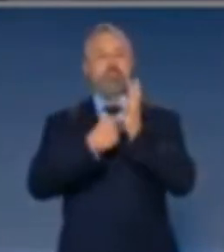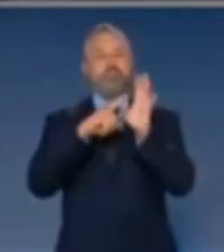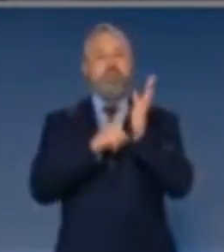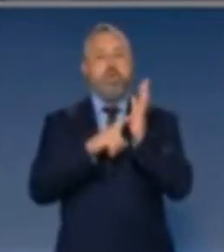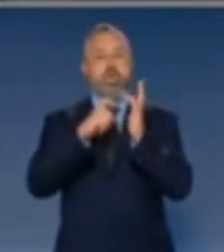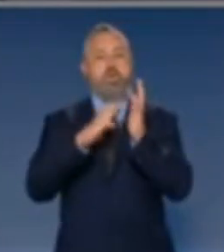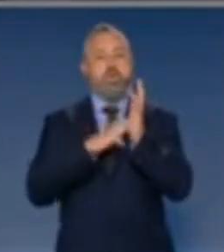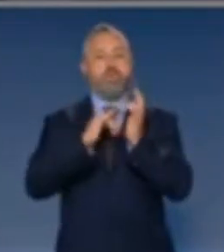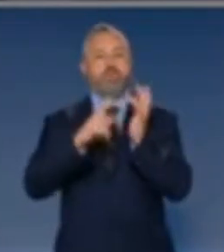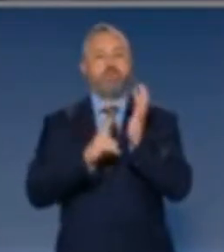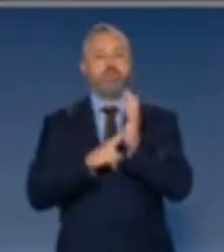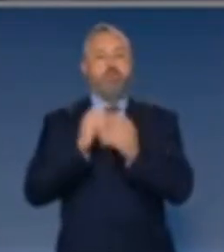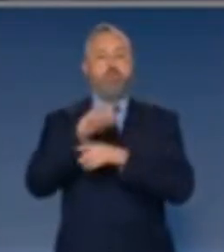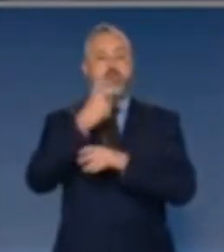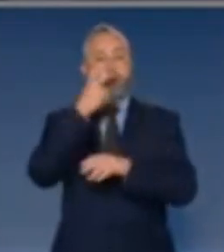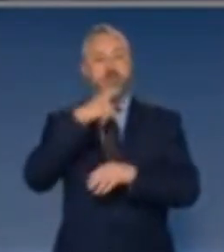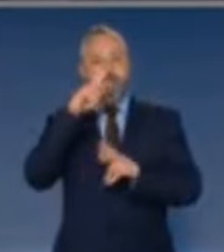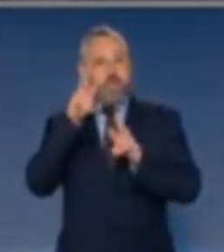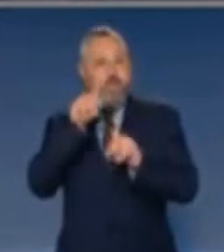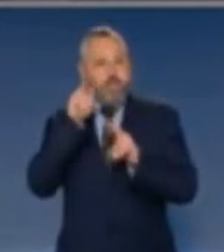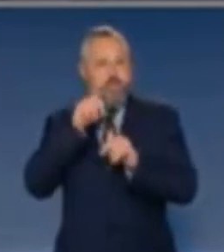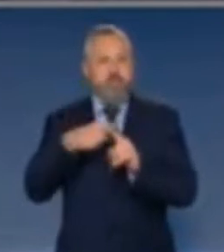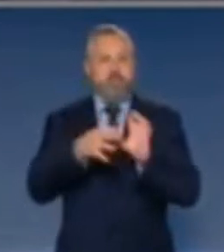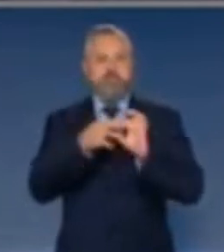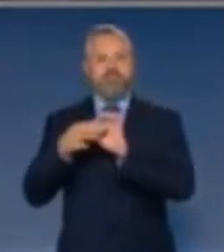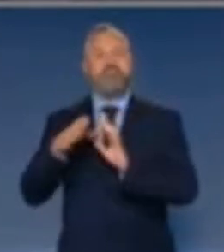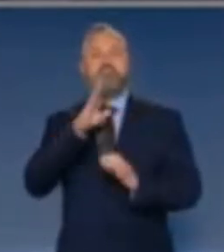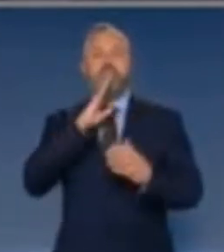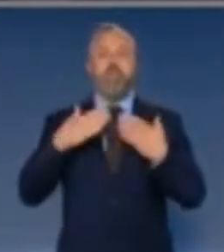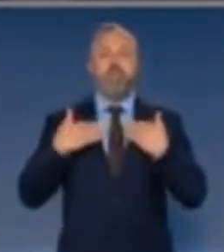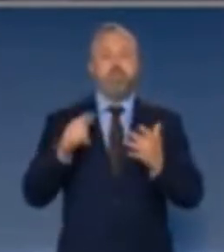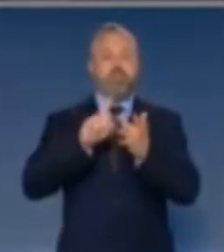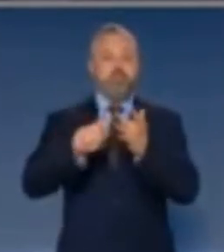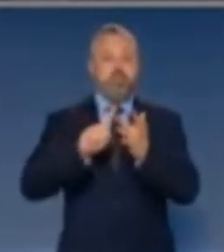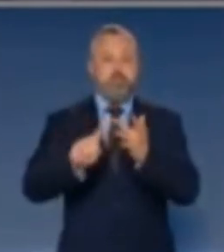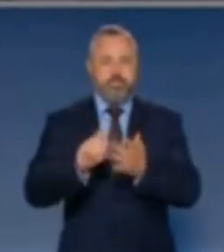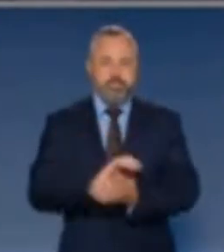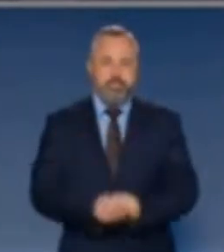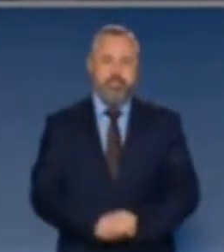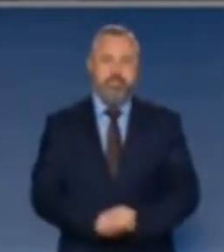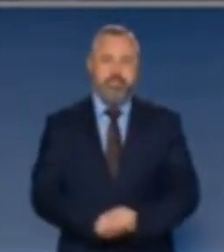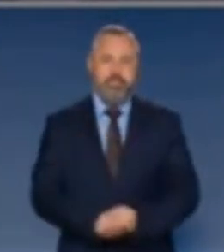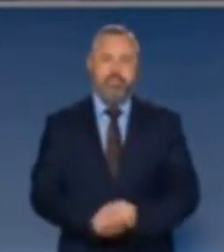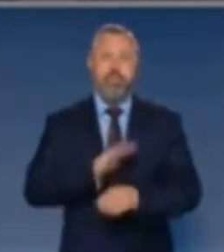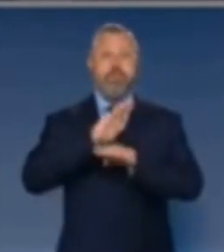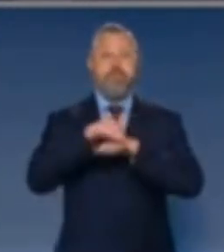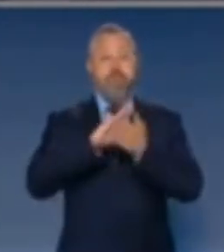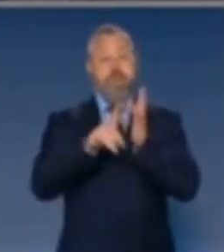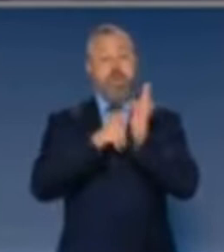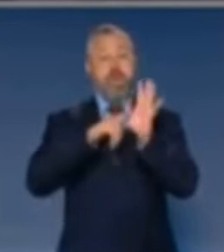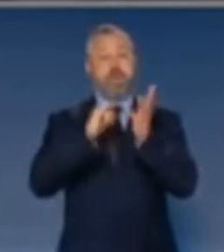related to that, private health insurance. If I may, in relation to the Holy Spirit home in Castledine, just before joining